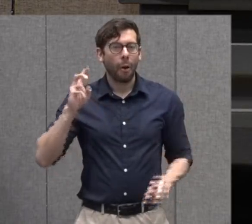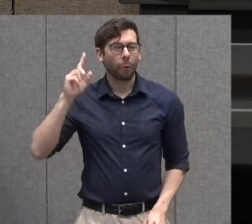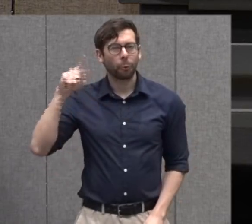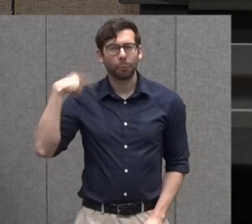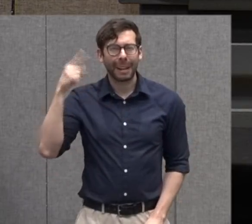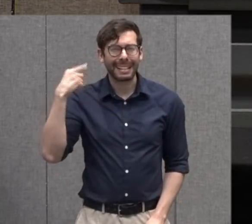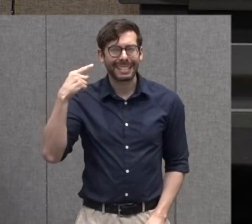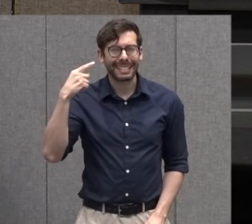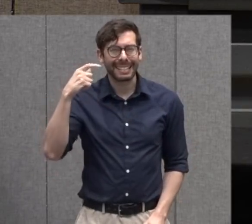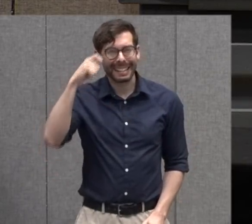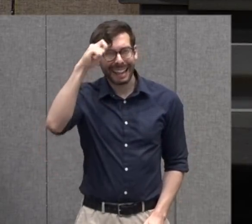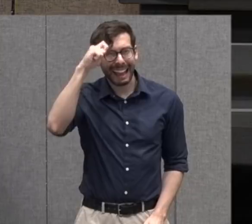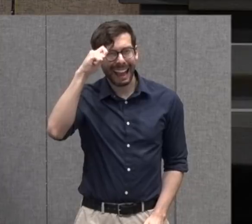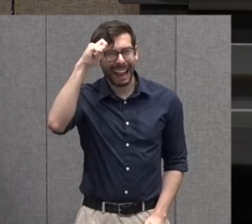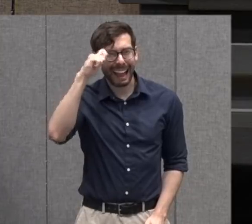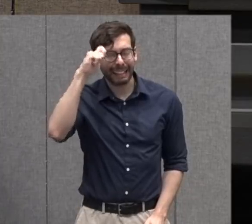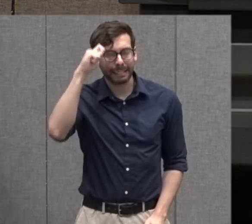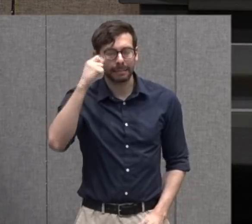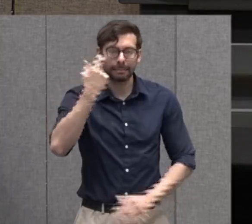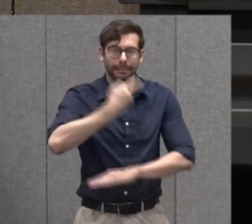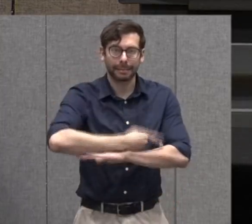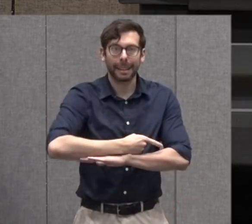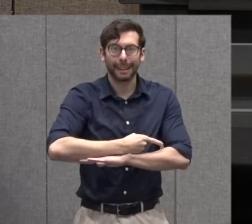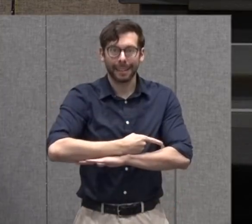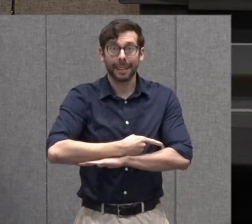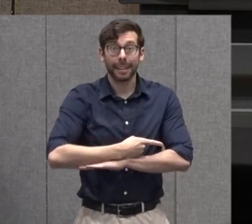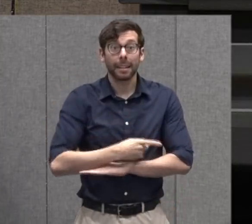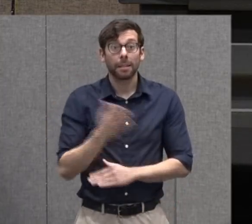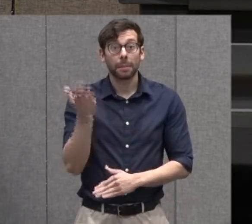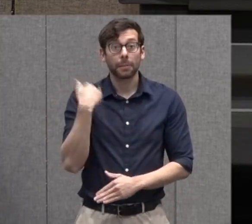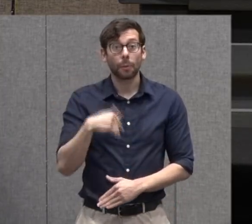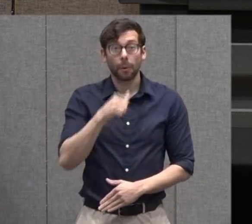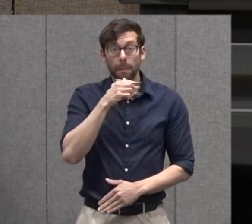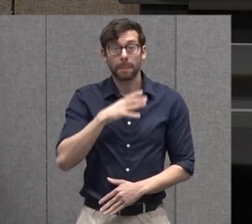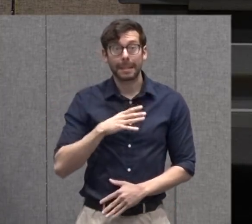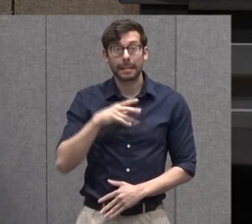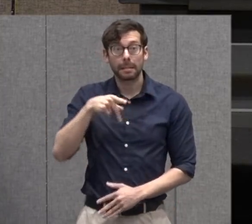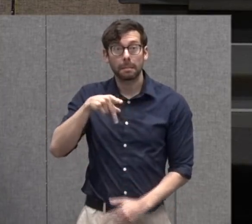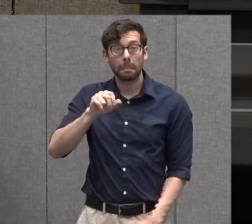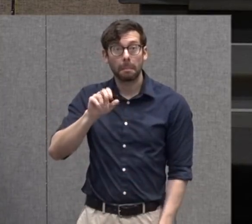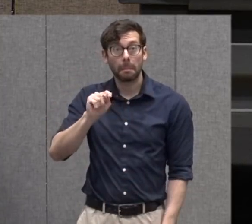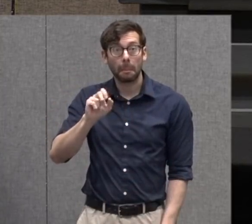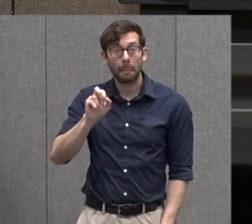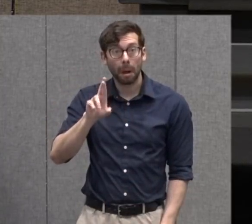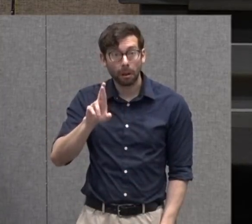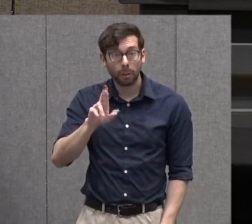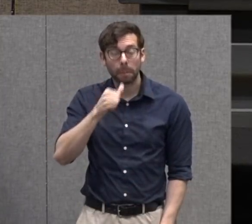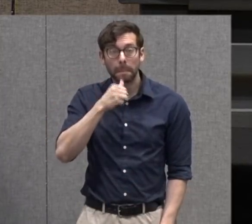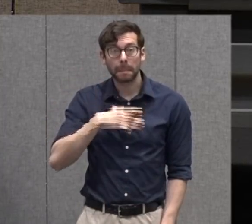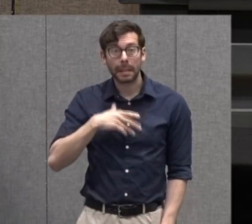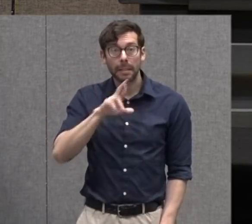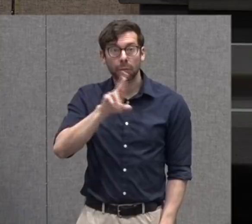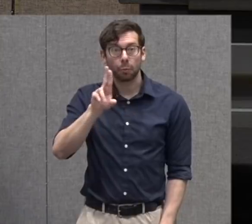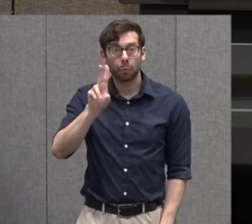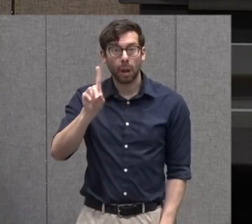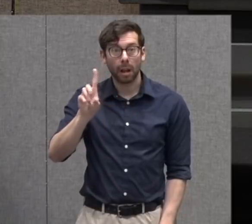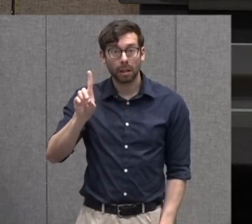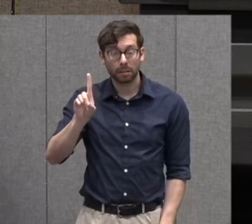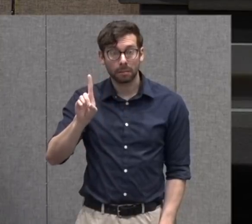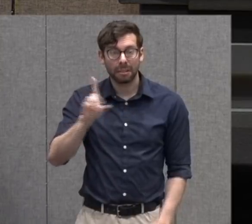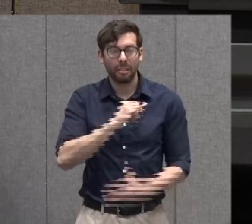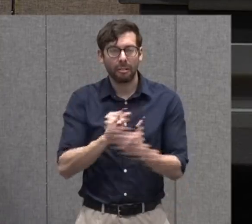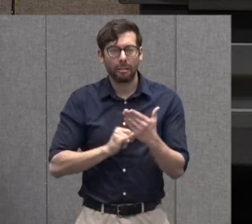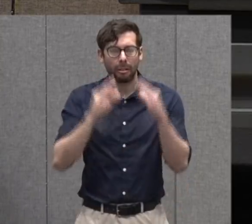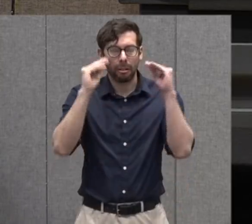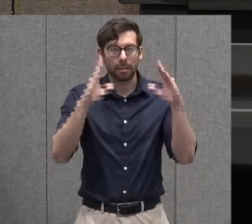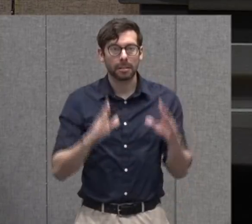Now, just the other day, Mrs. Potter and Mrs. Rudd, our art teachers, did a lesson in how to make crazy